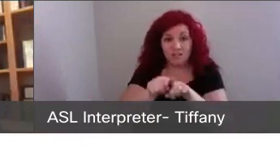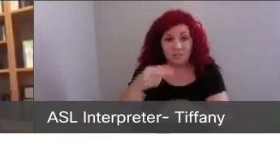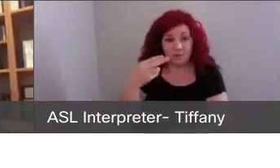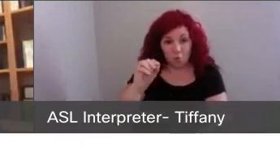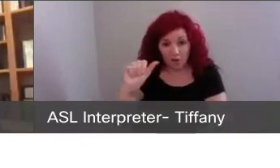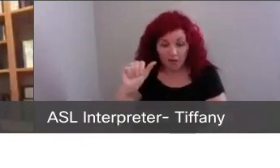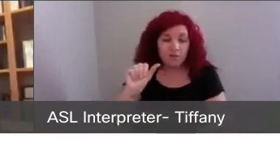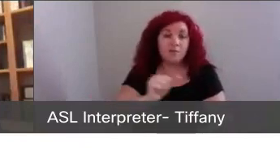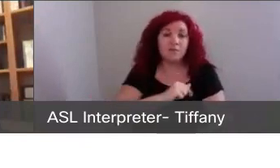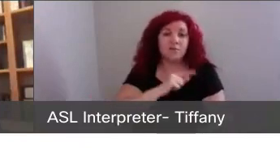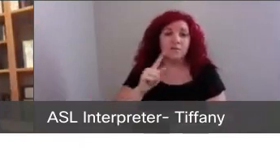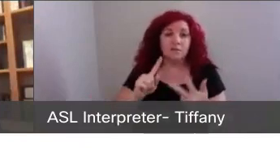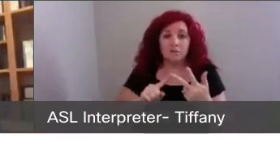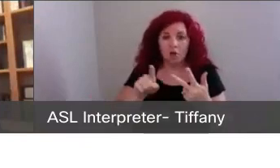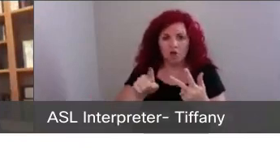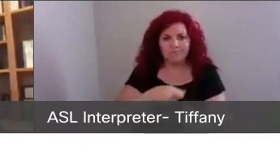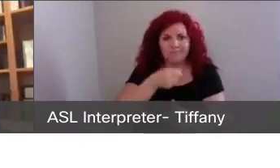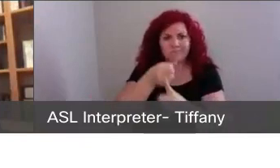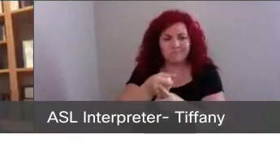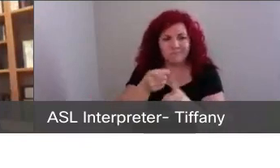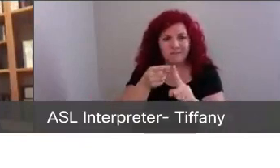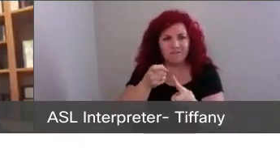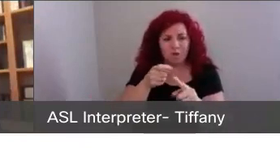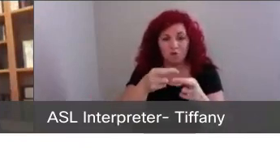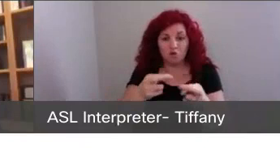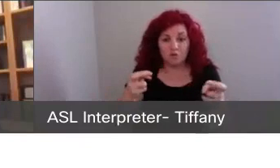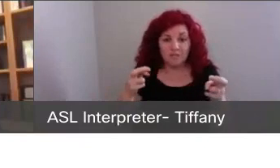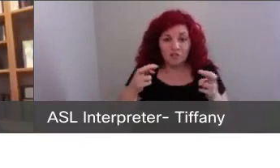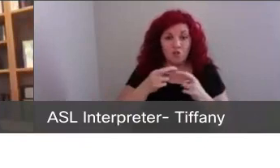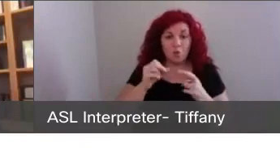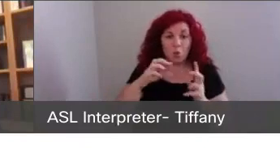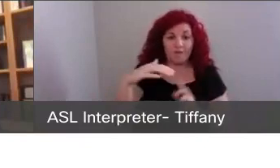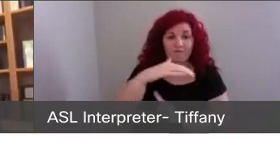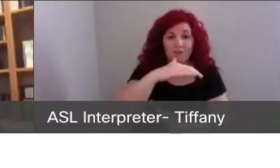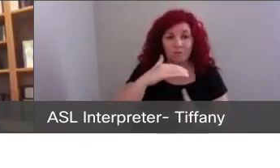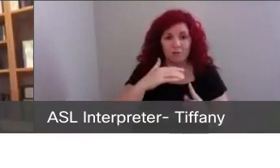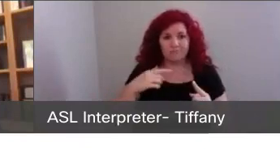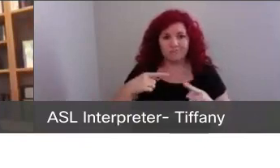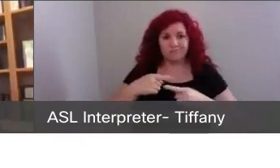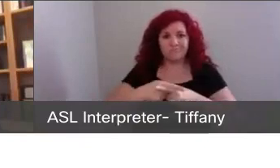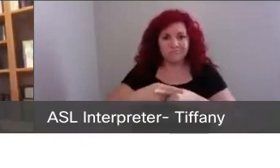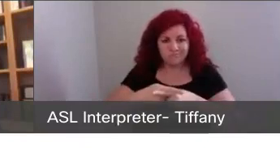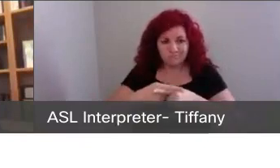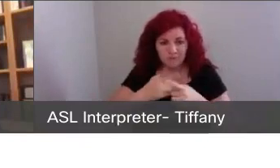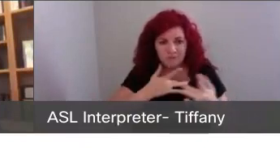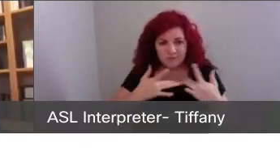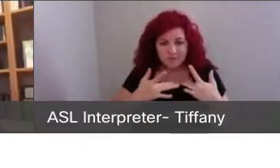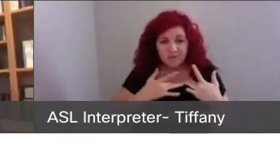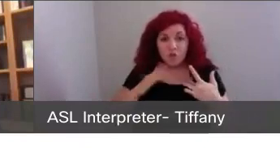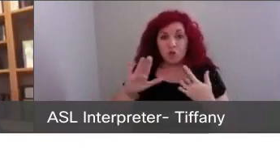associations? Are you impacted by some regional environmental concern? Is your